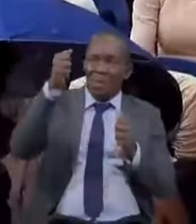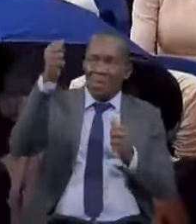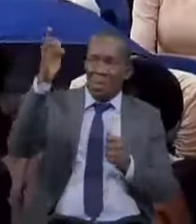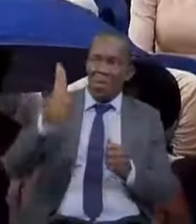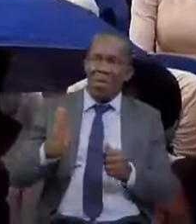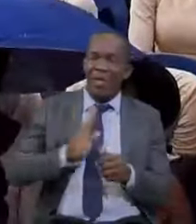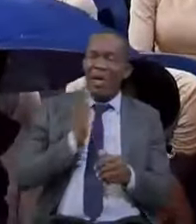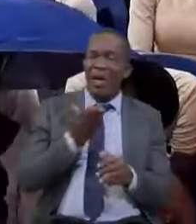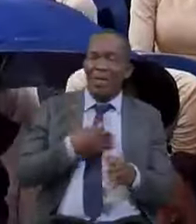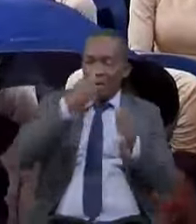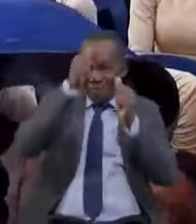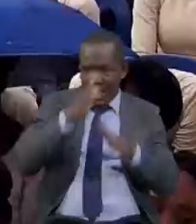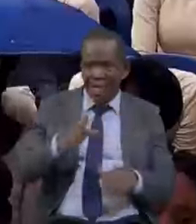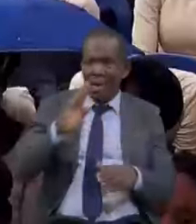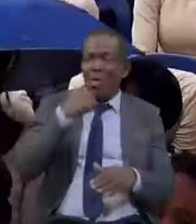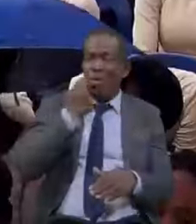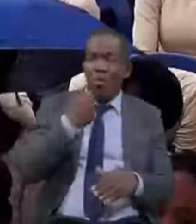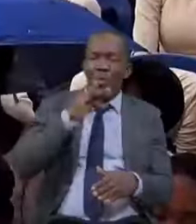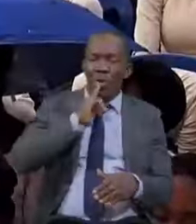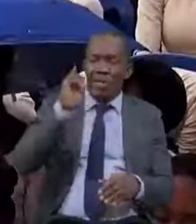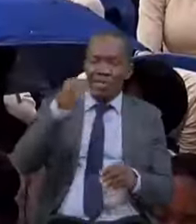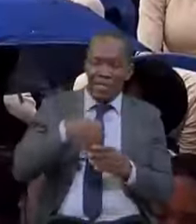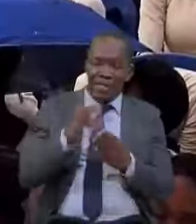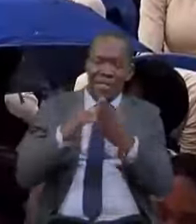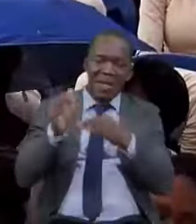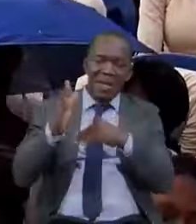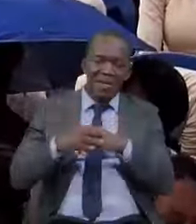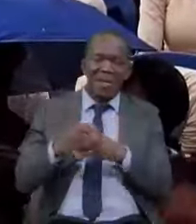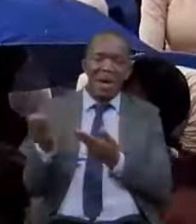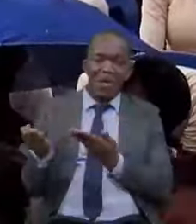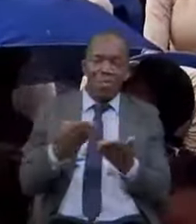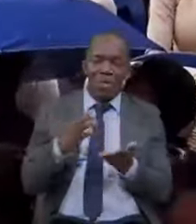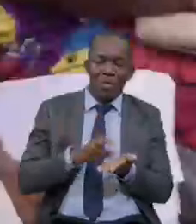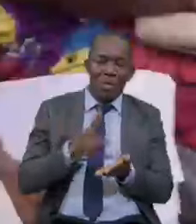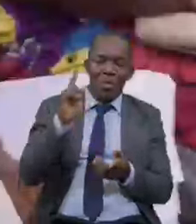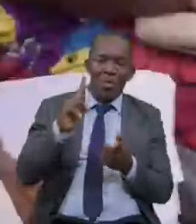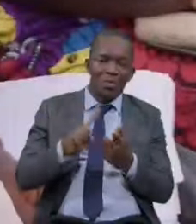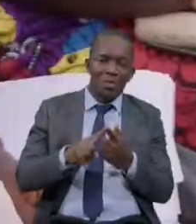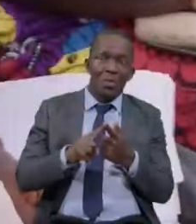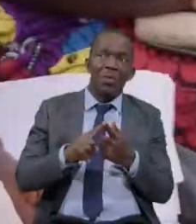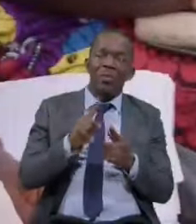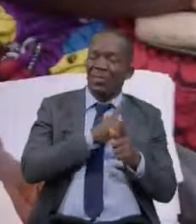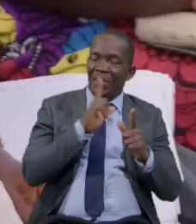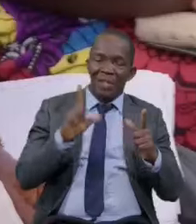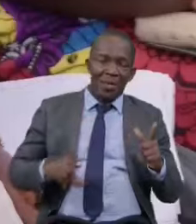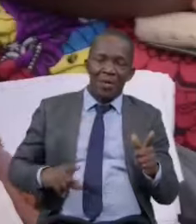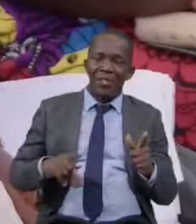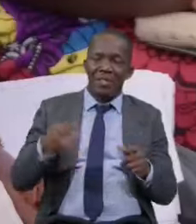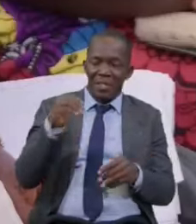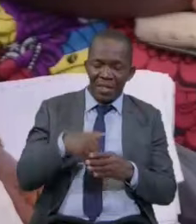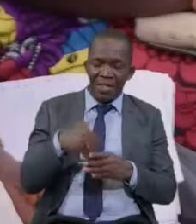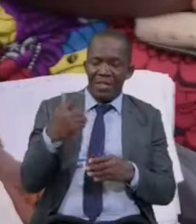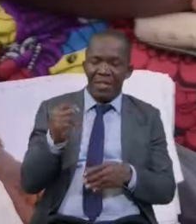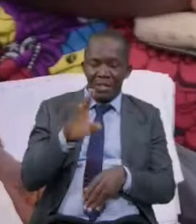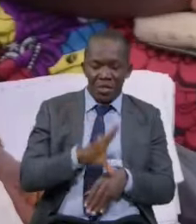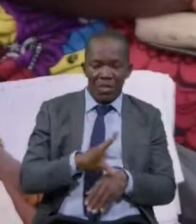bring glory unto the Lord in the church. It says, unto him be glory in